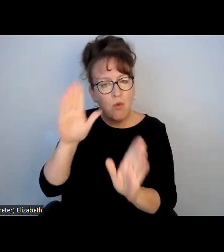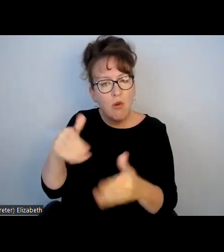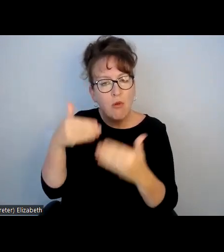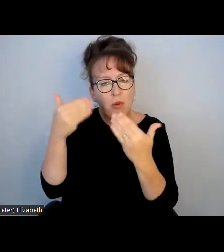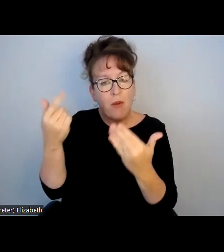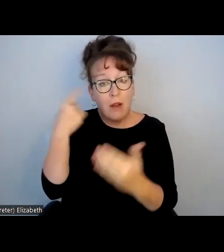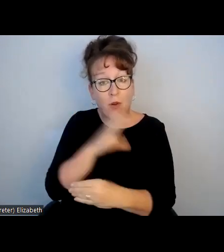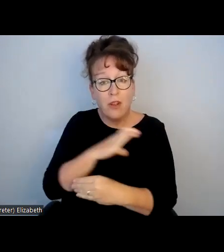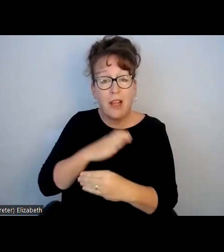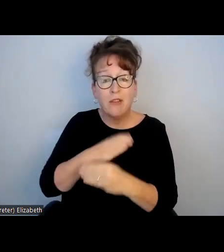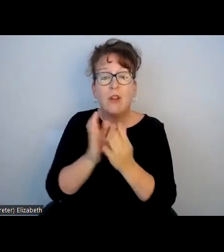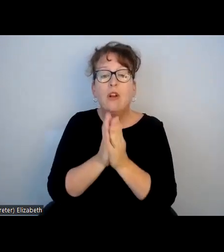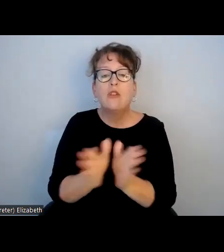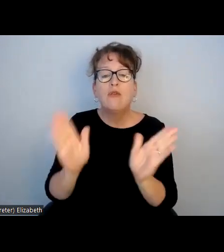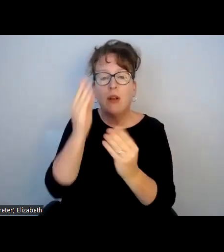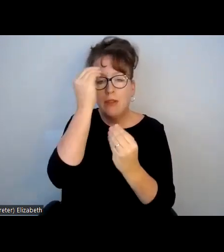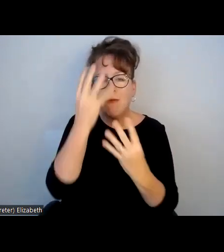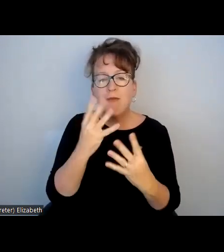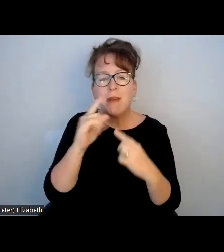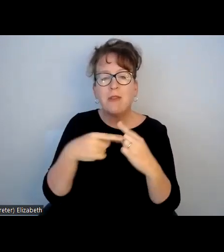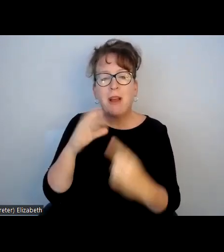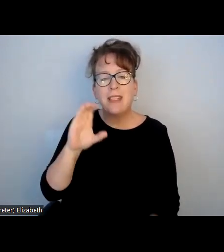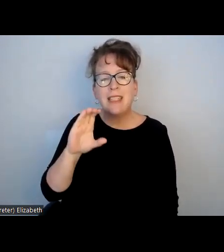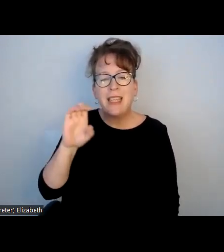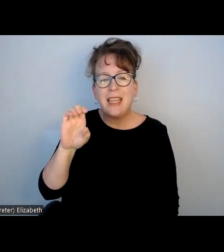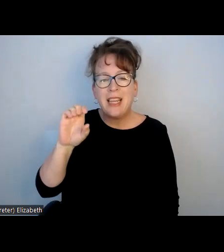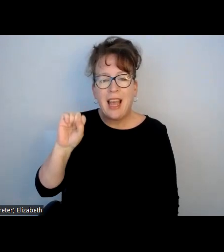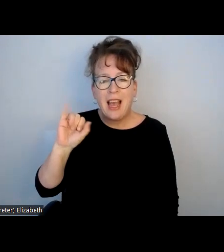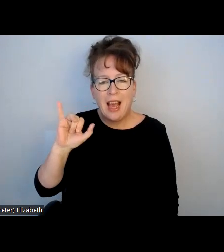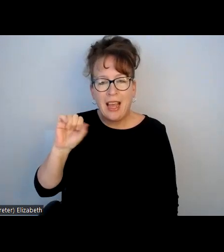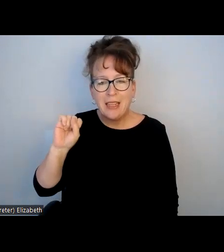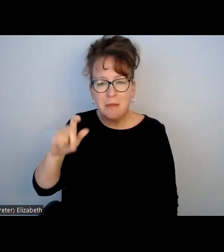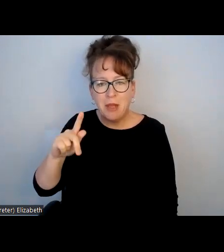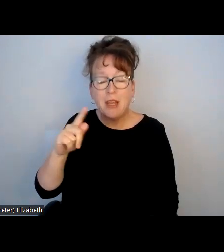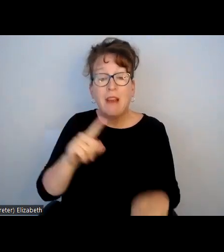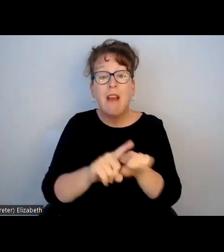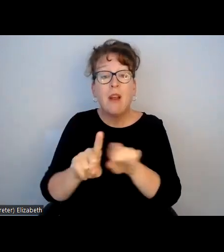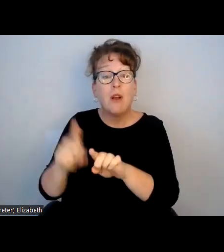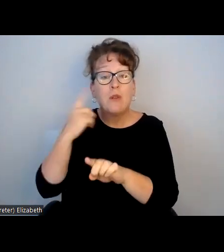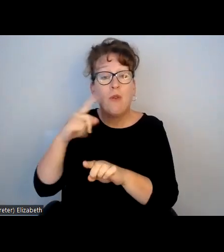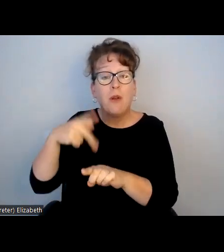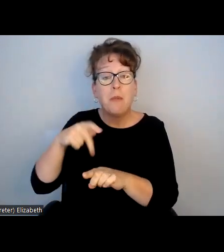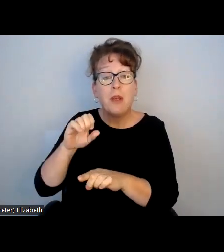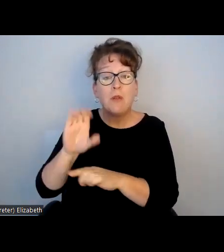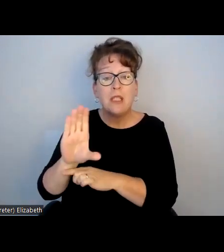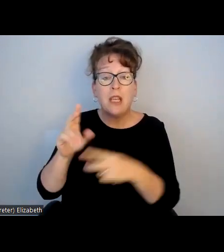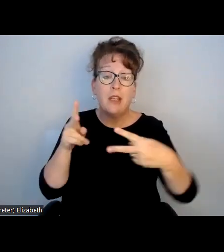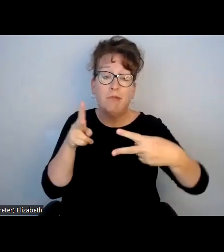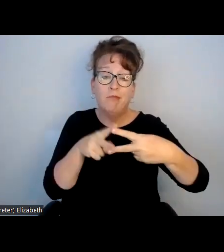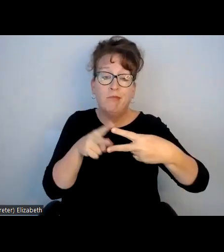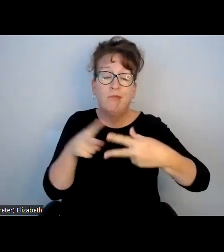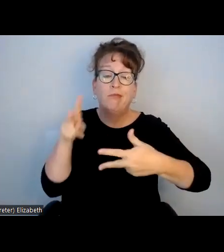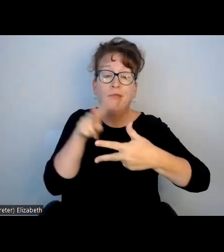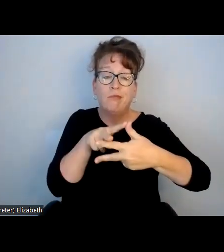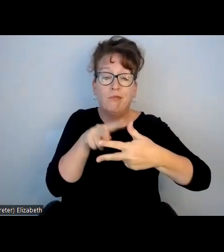an overview of the CEISP, and for the Department of Public Utilities, Commissioner Rubin and Chair Van